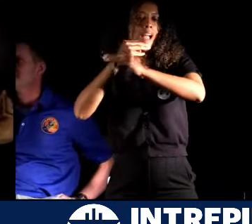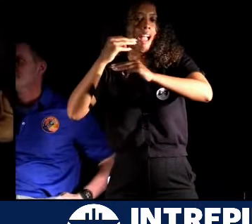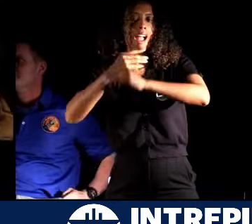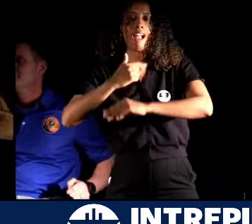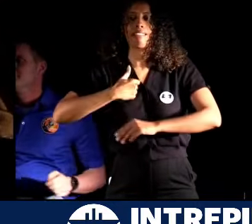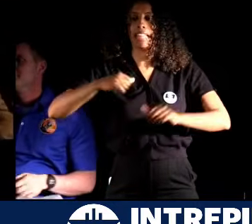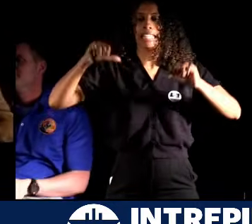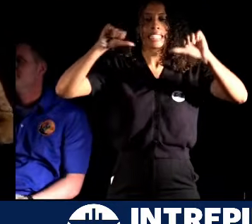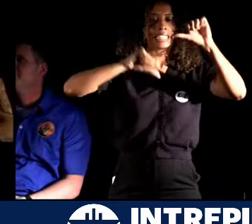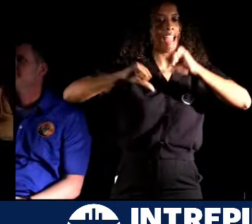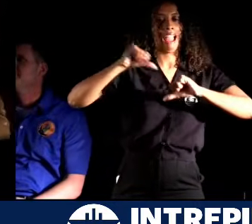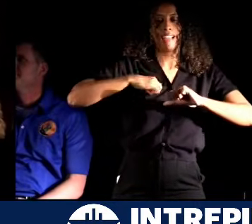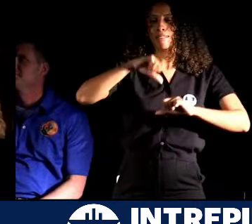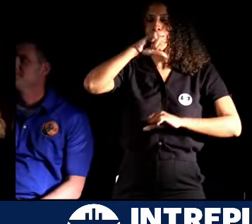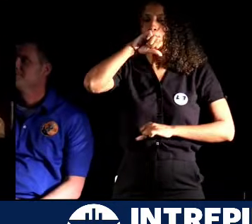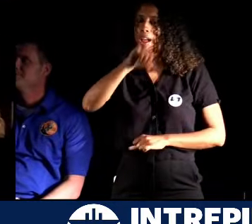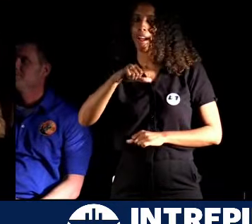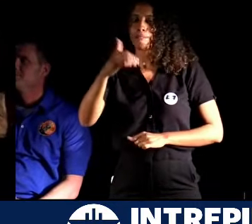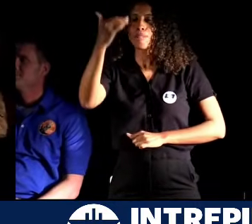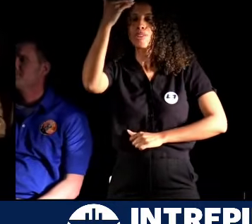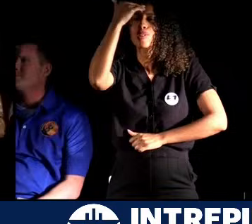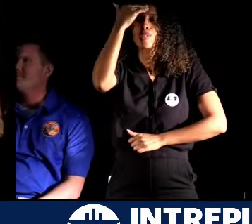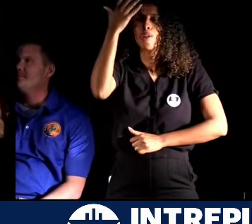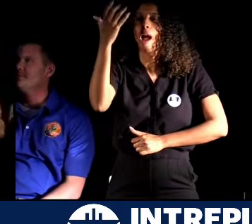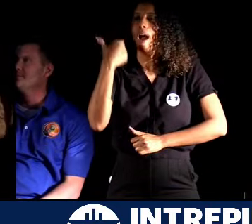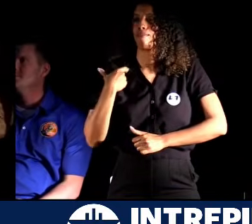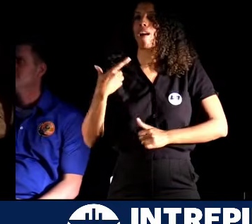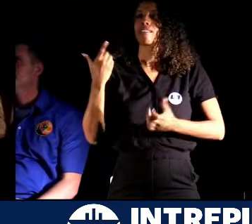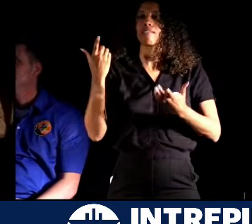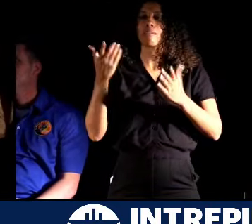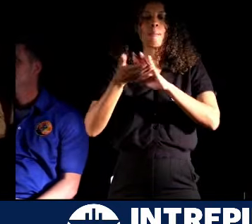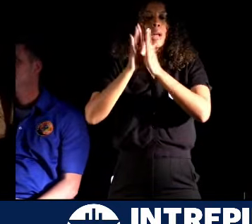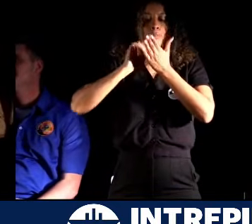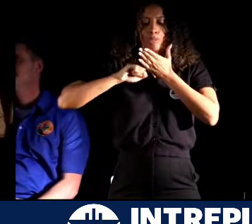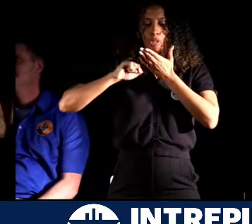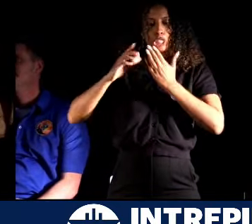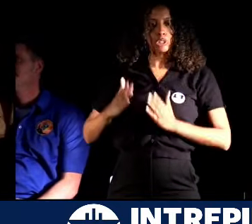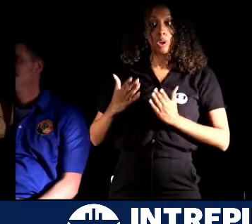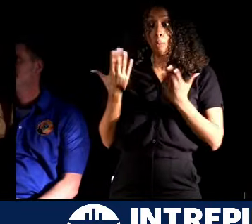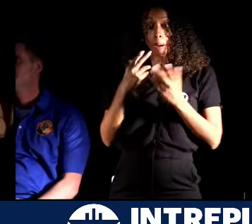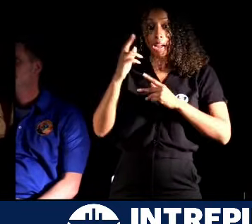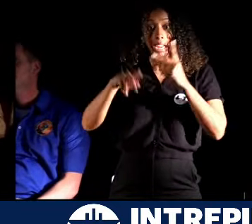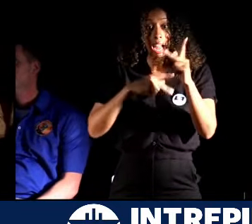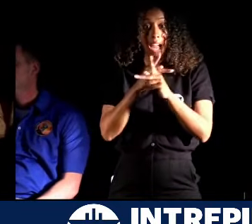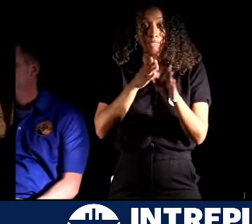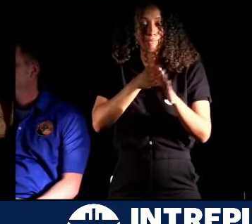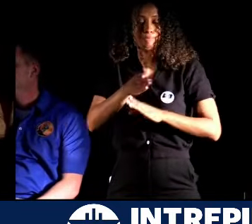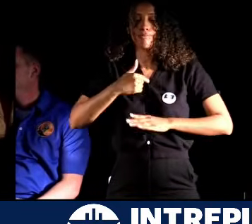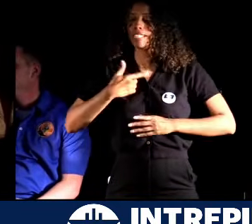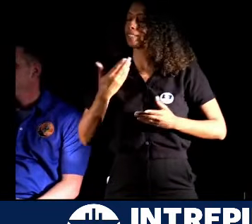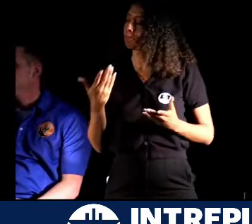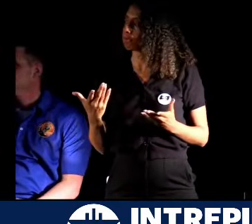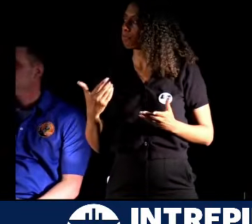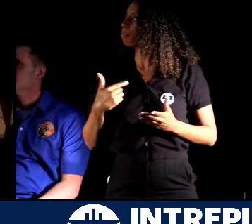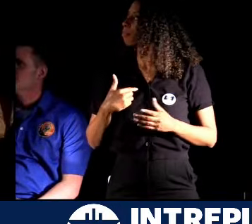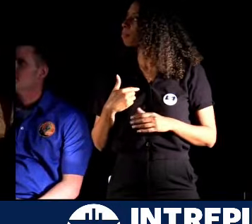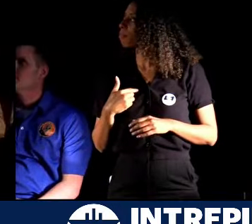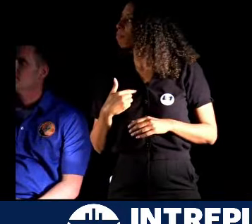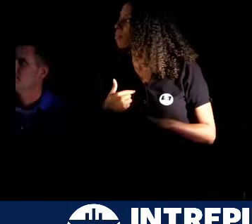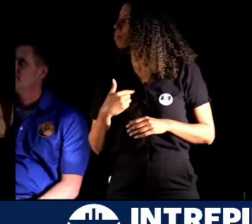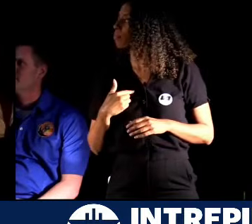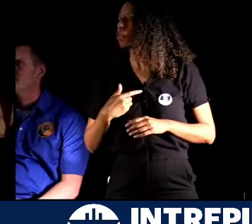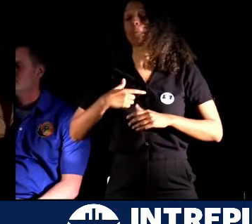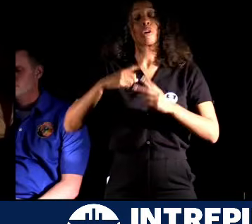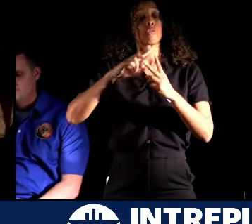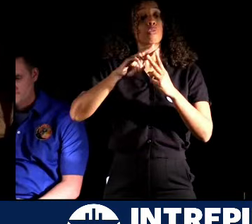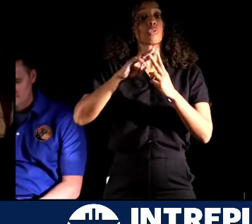like science. I knew that I want to go into research, but what research? I think the thing that was interesting to me, there are